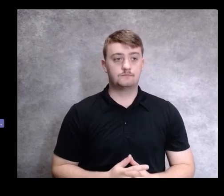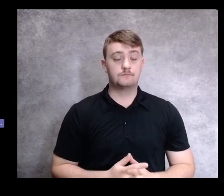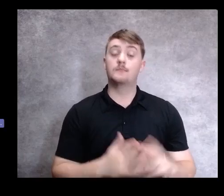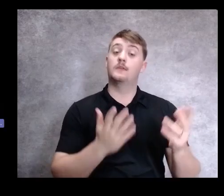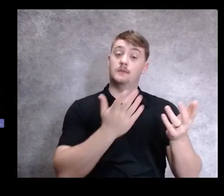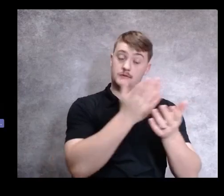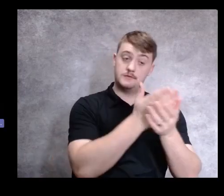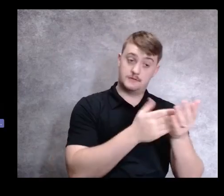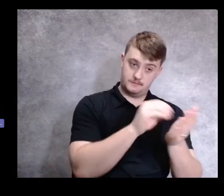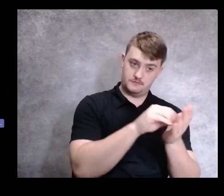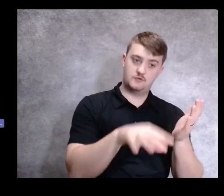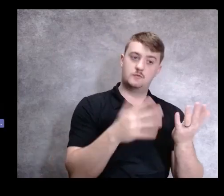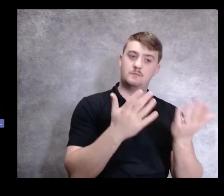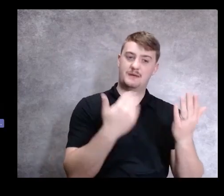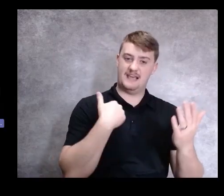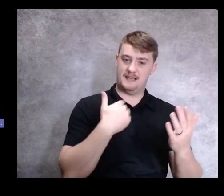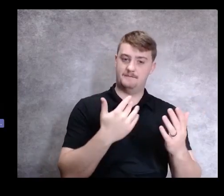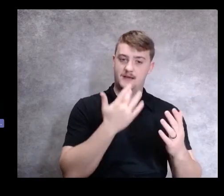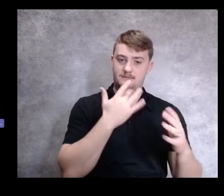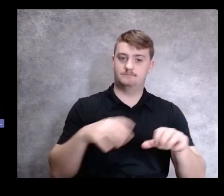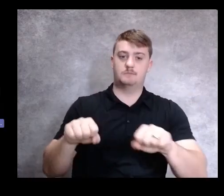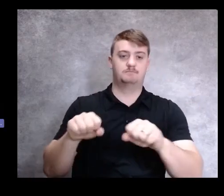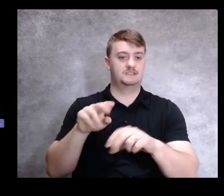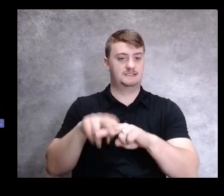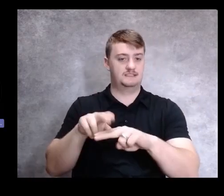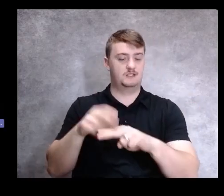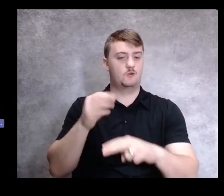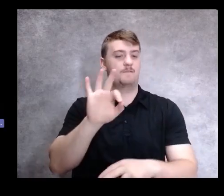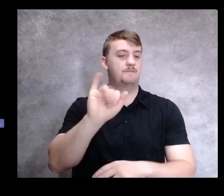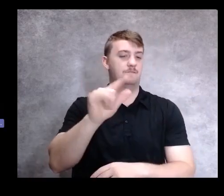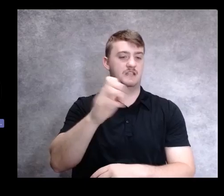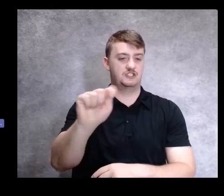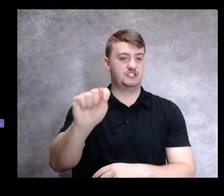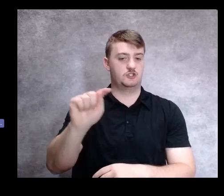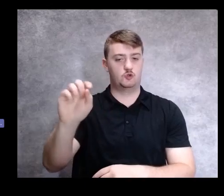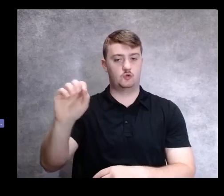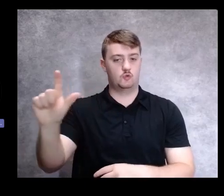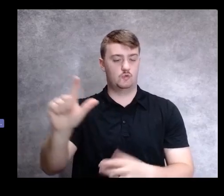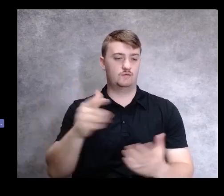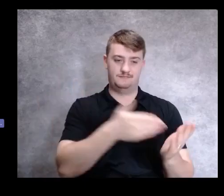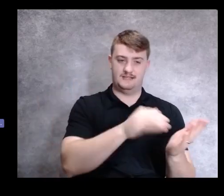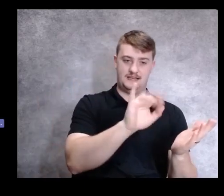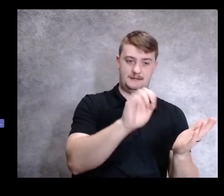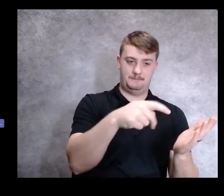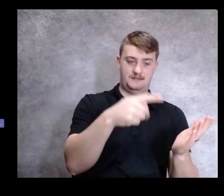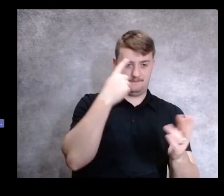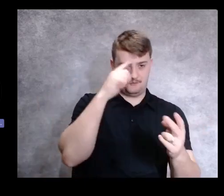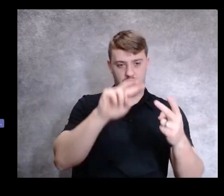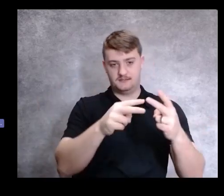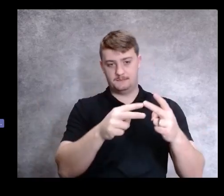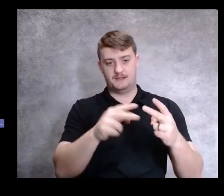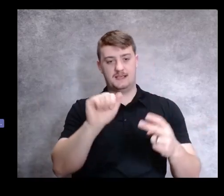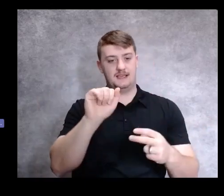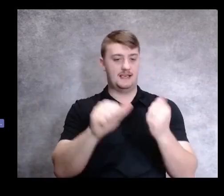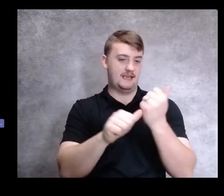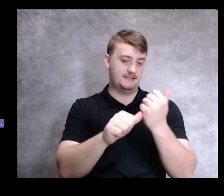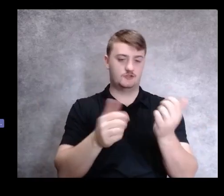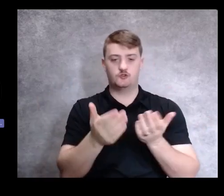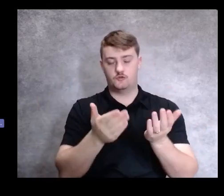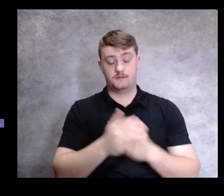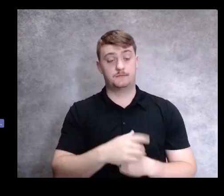Some students may have adaptive seating or fidget tools in their IEP as part of their supplementary aids and services.